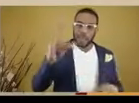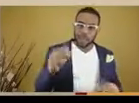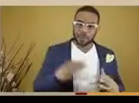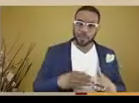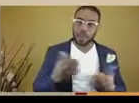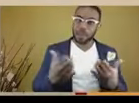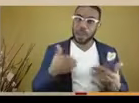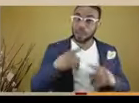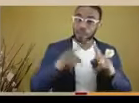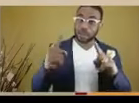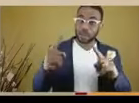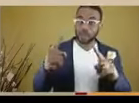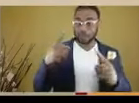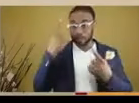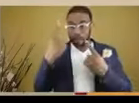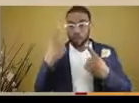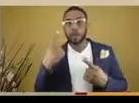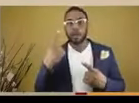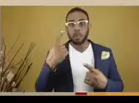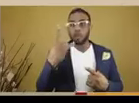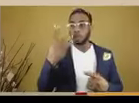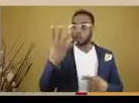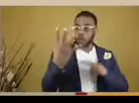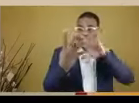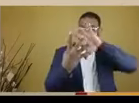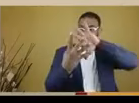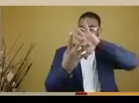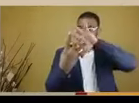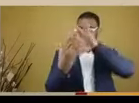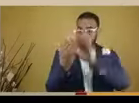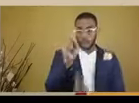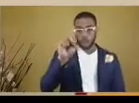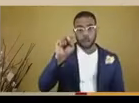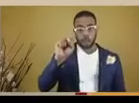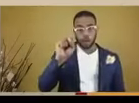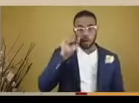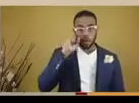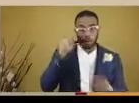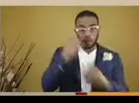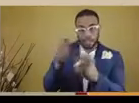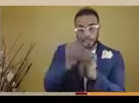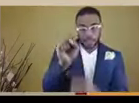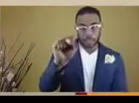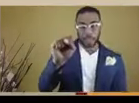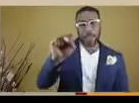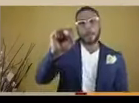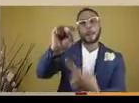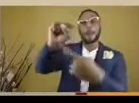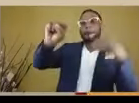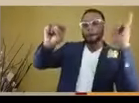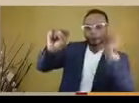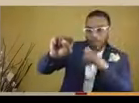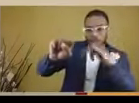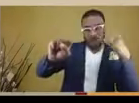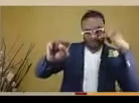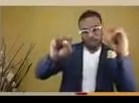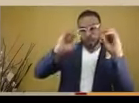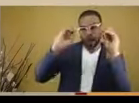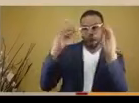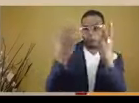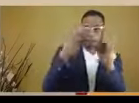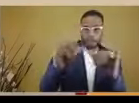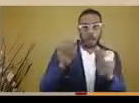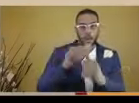have different fingers, but that's one fist, and that we're going to fight together. And that's what I think is the magic of what Alicia's